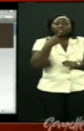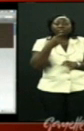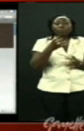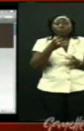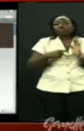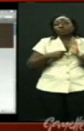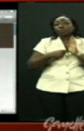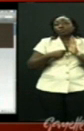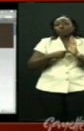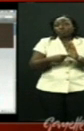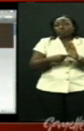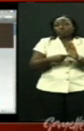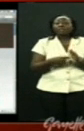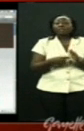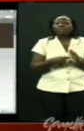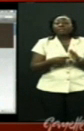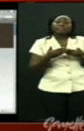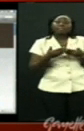gives me that freedom.